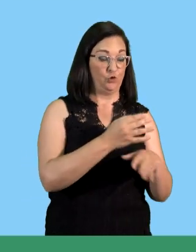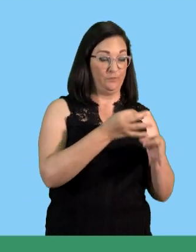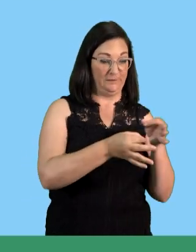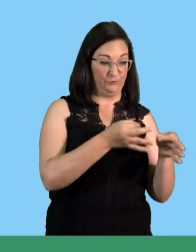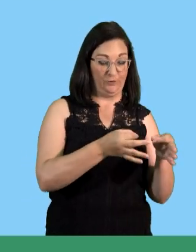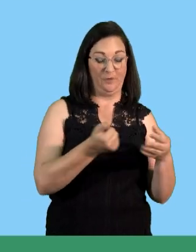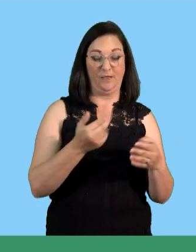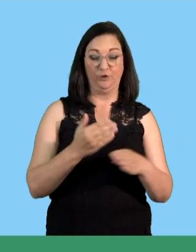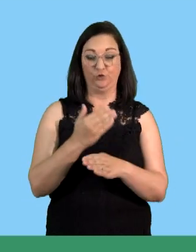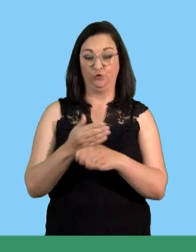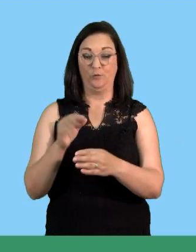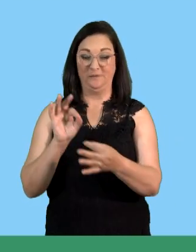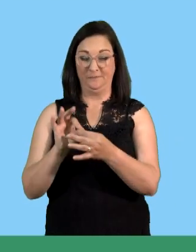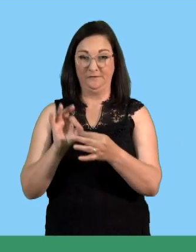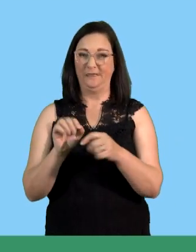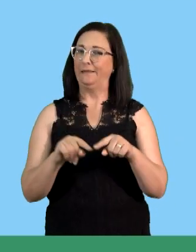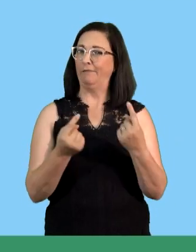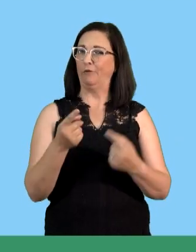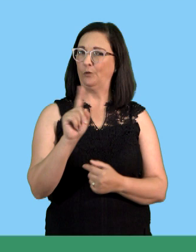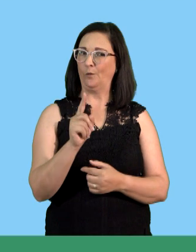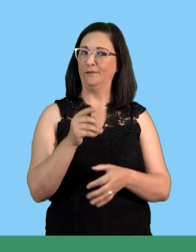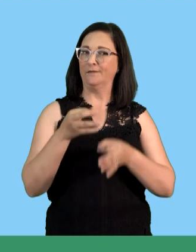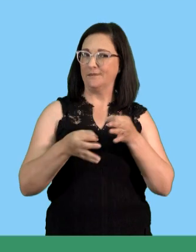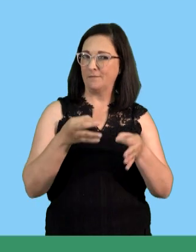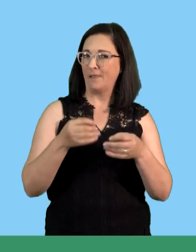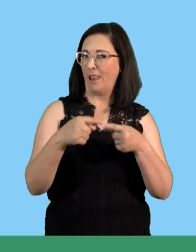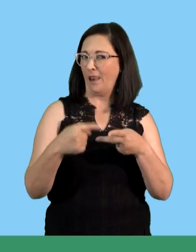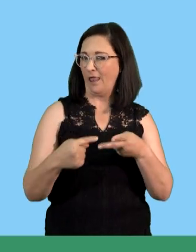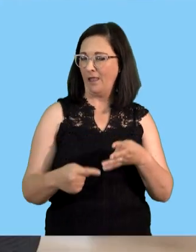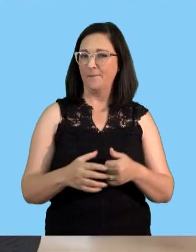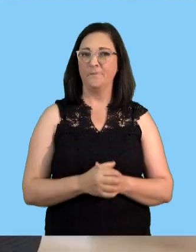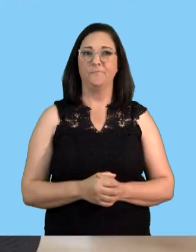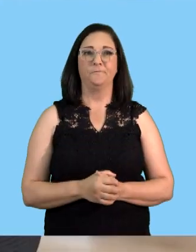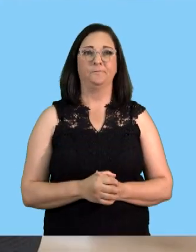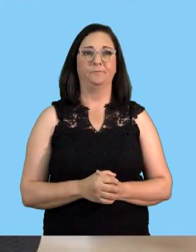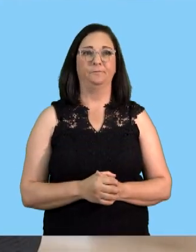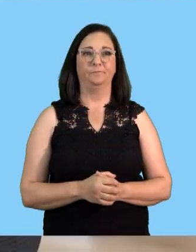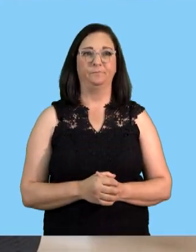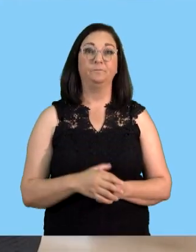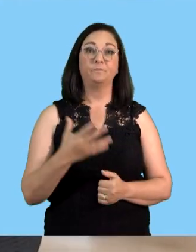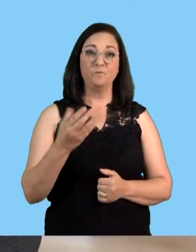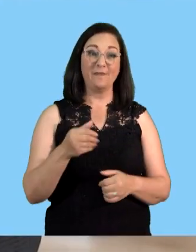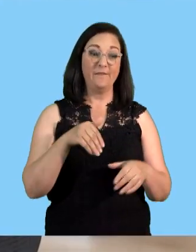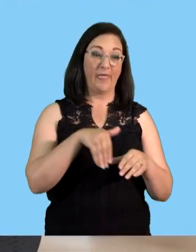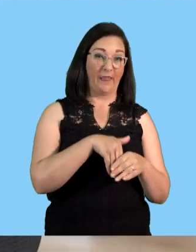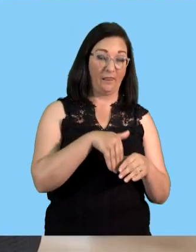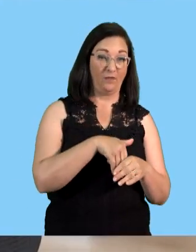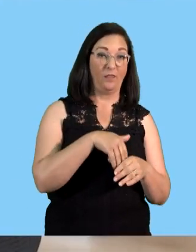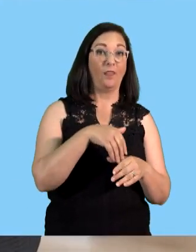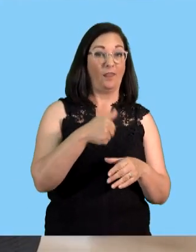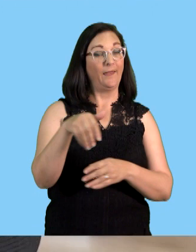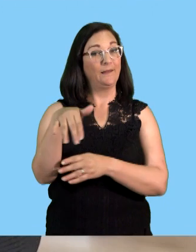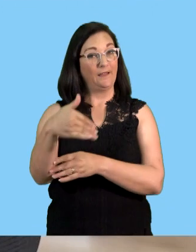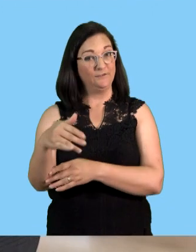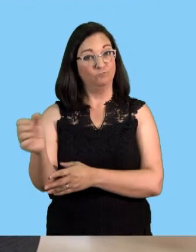job specifications. So the sources of internal, now don't forget that we've got internal and external recruitment. So when you